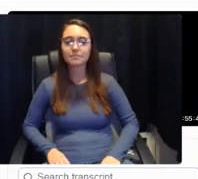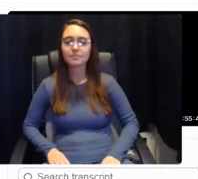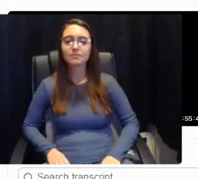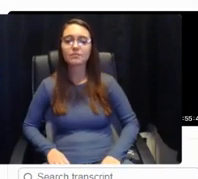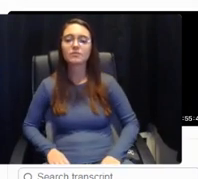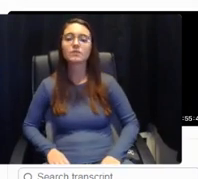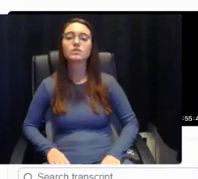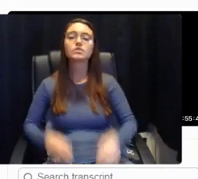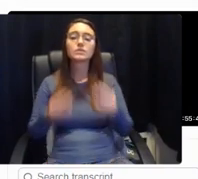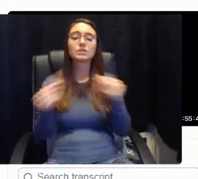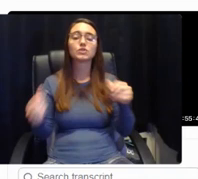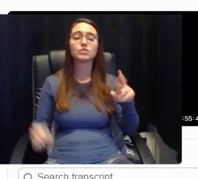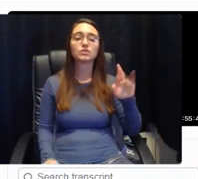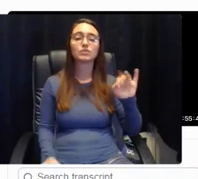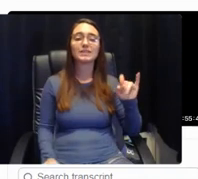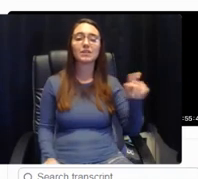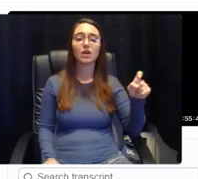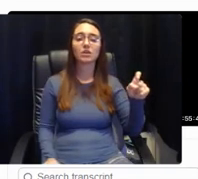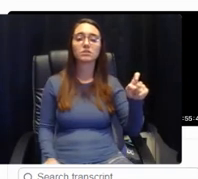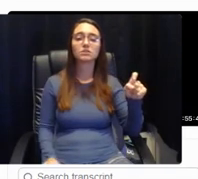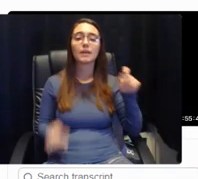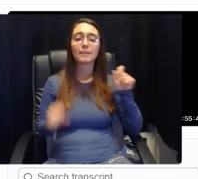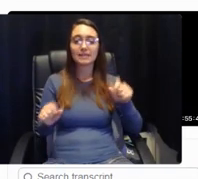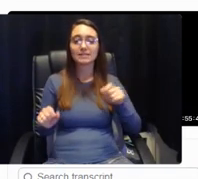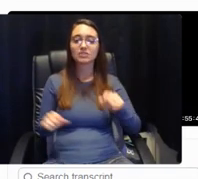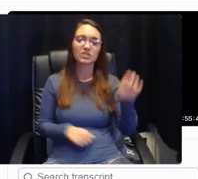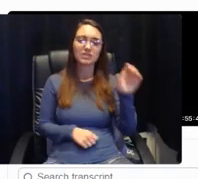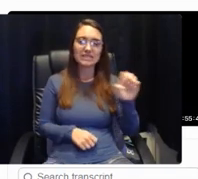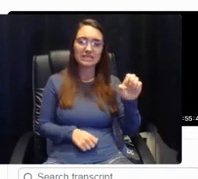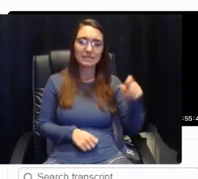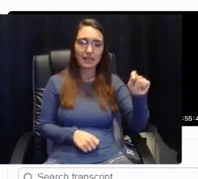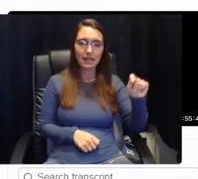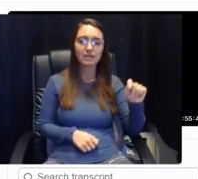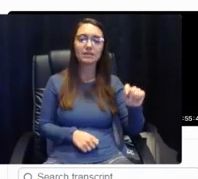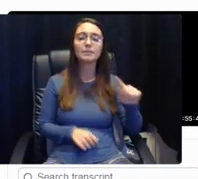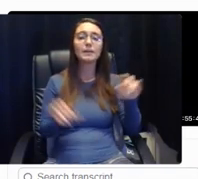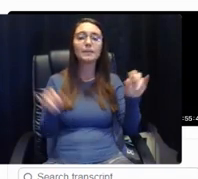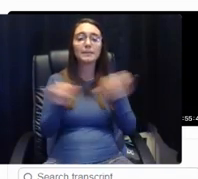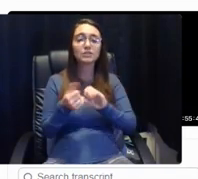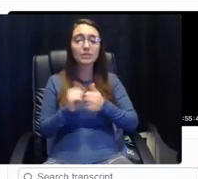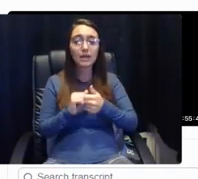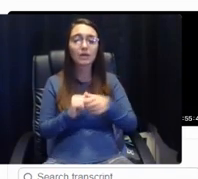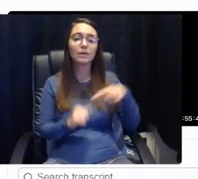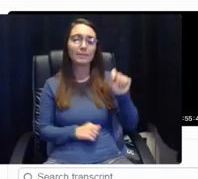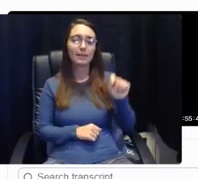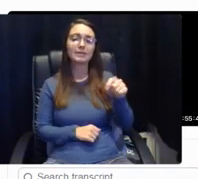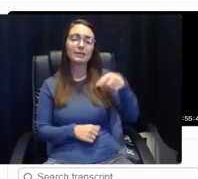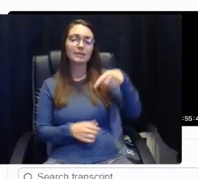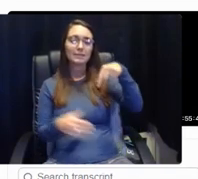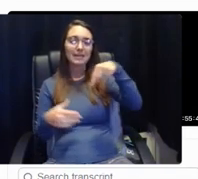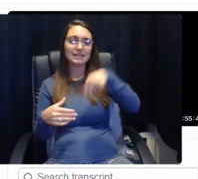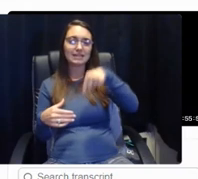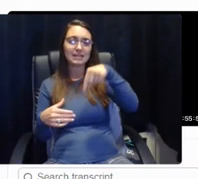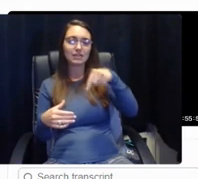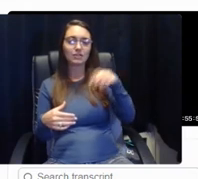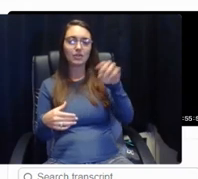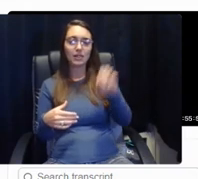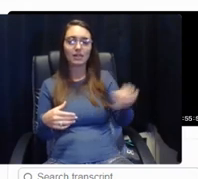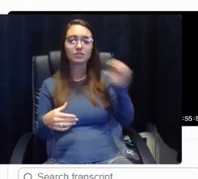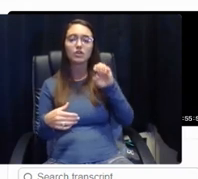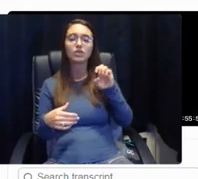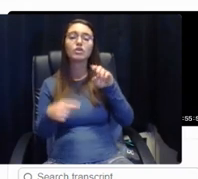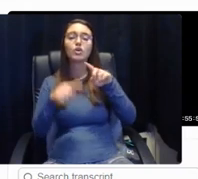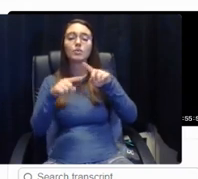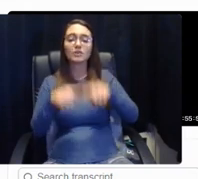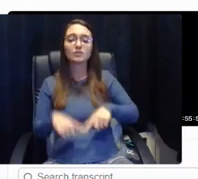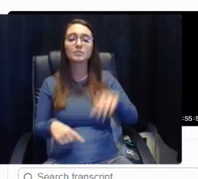redox potential, E platinum, is measured by the platinum intake electrode with respect to standard column electrode with